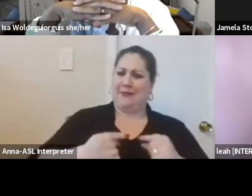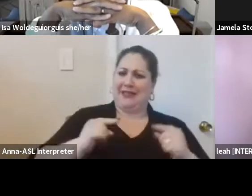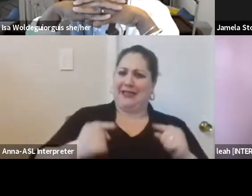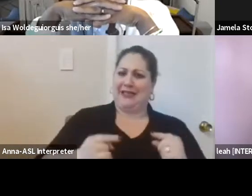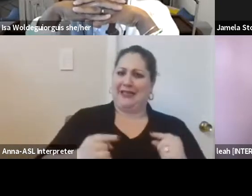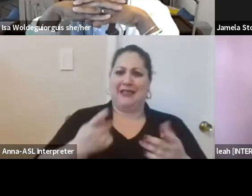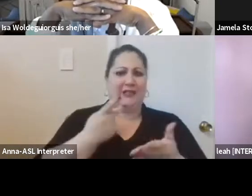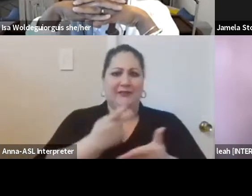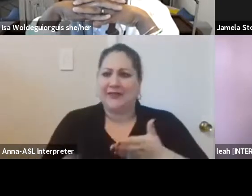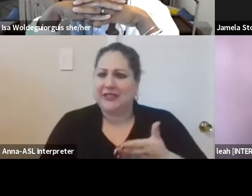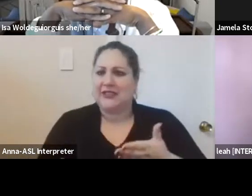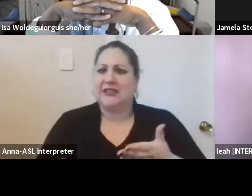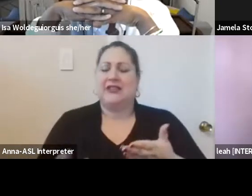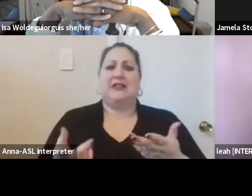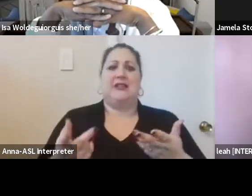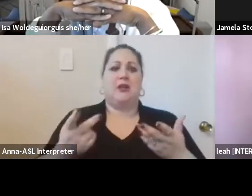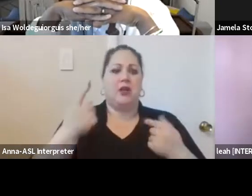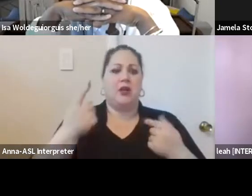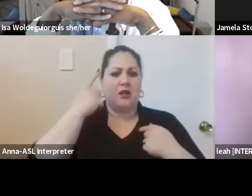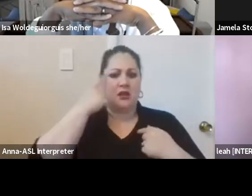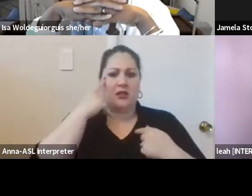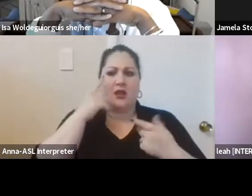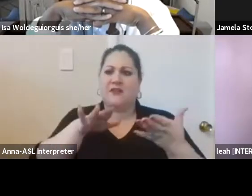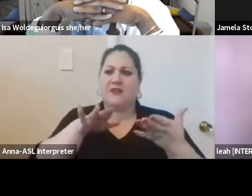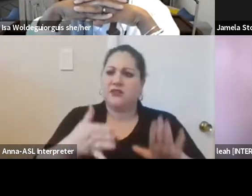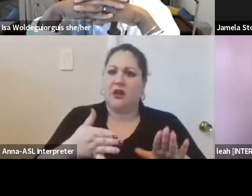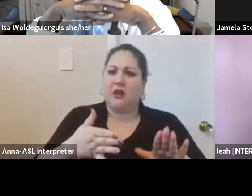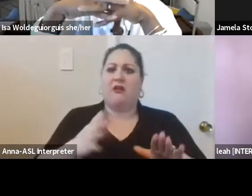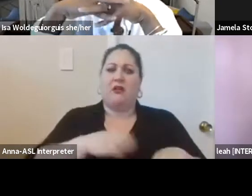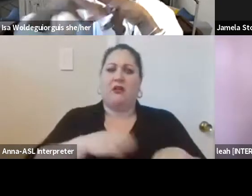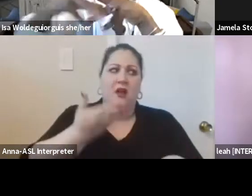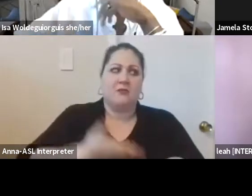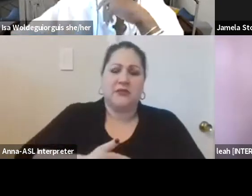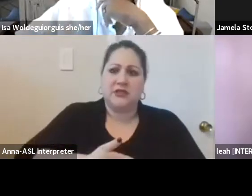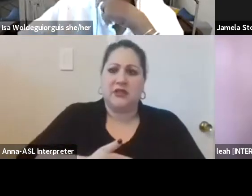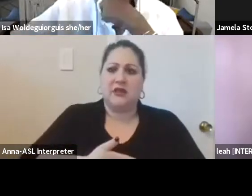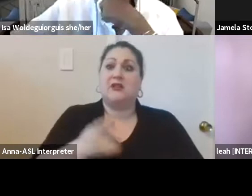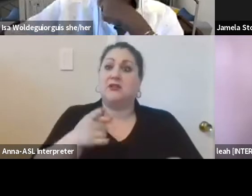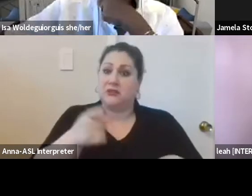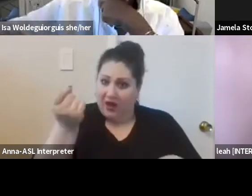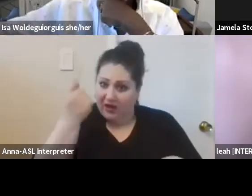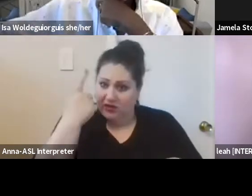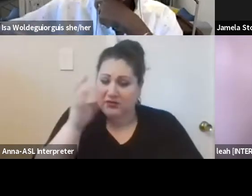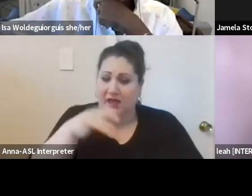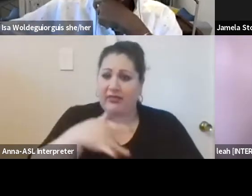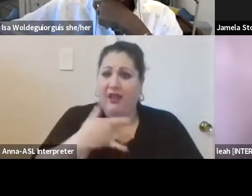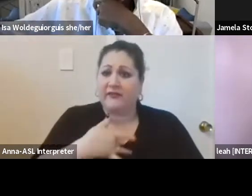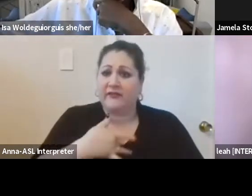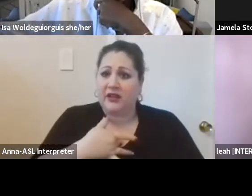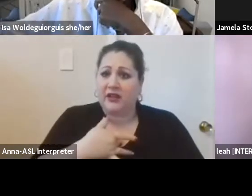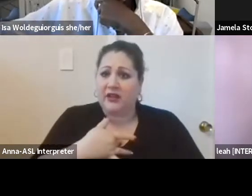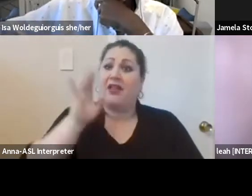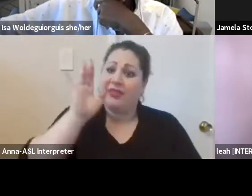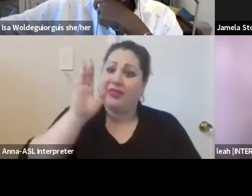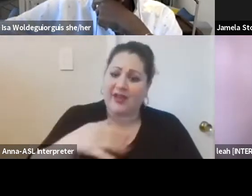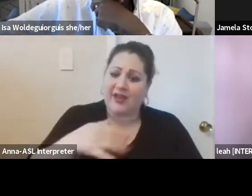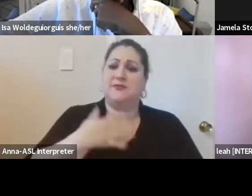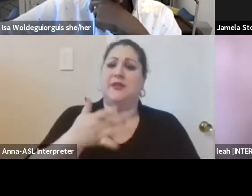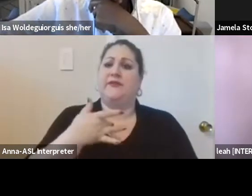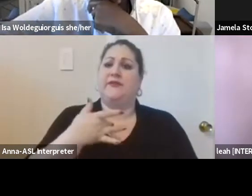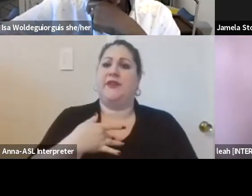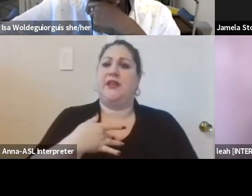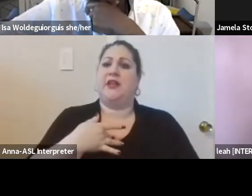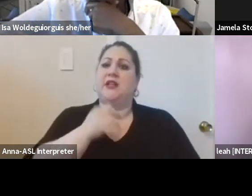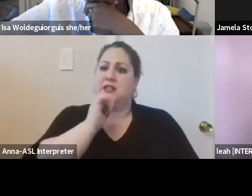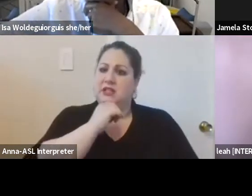breaking free, the thought of dying in misery. Do you understand that feeling? That's the feeling we suffered emotionally